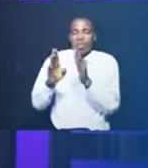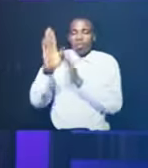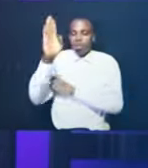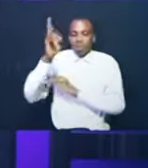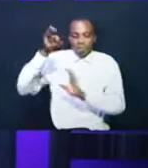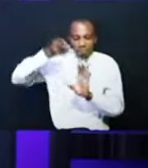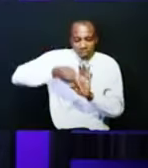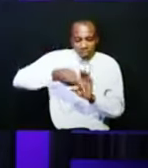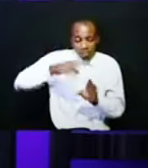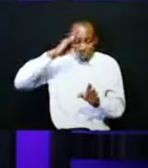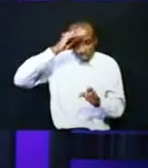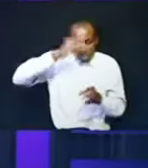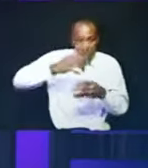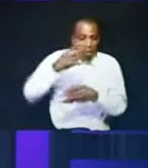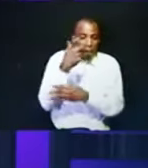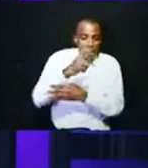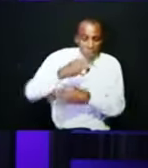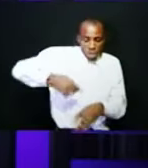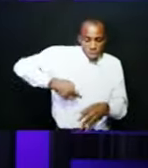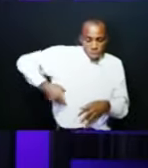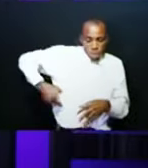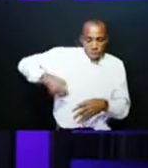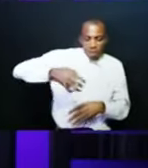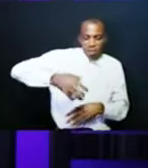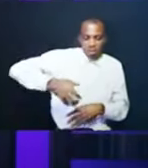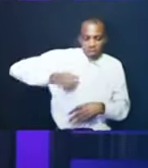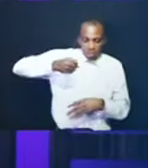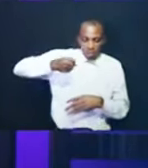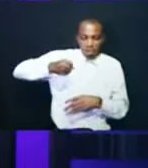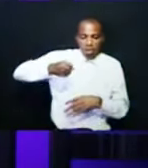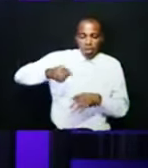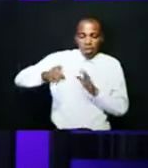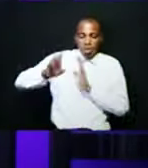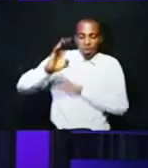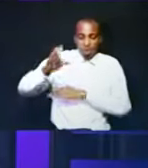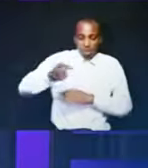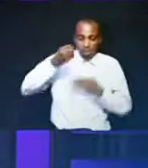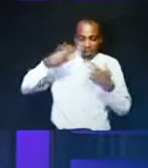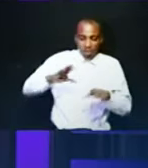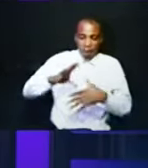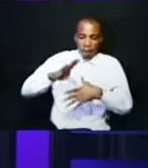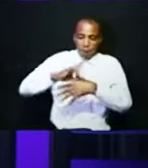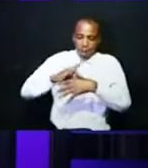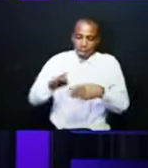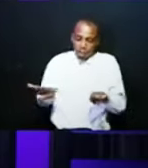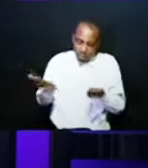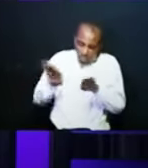ribs and then closed up the place with flesh.